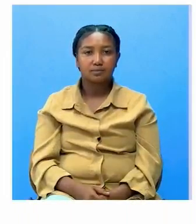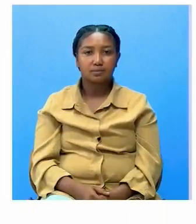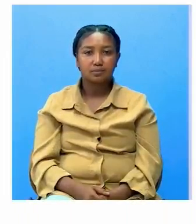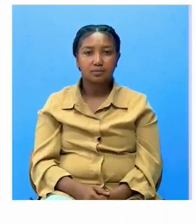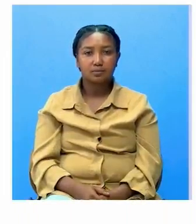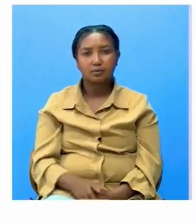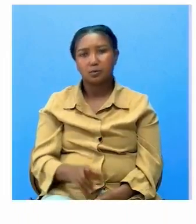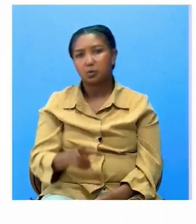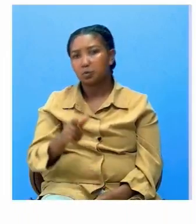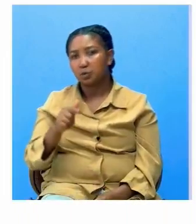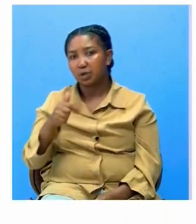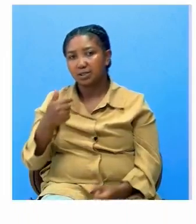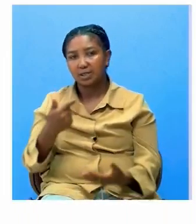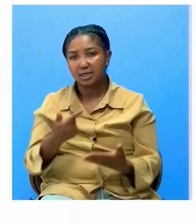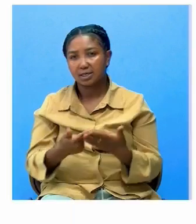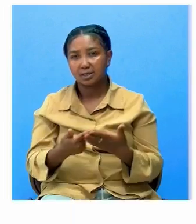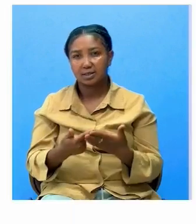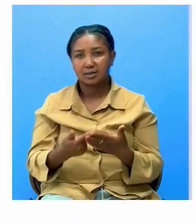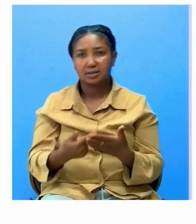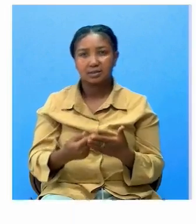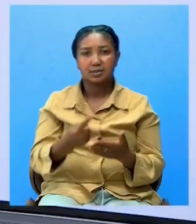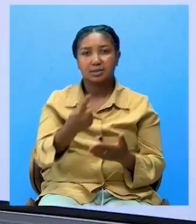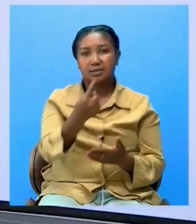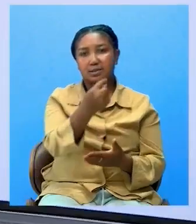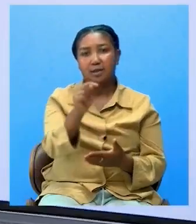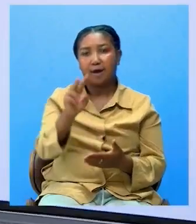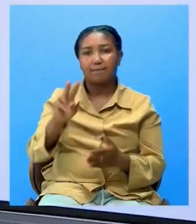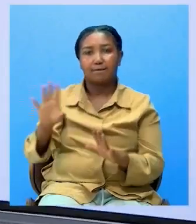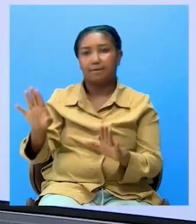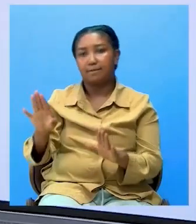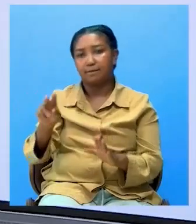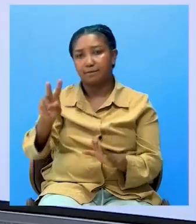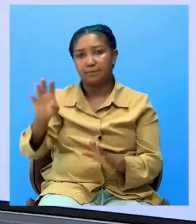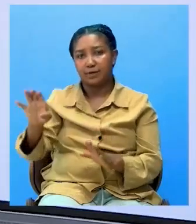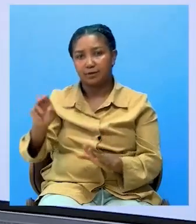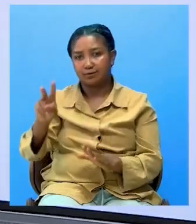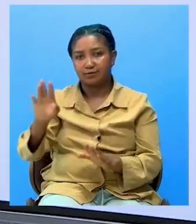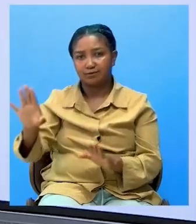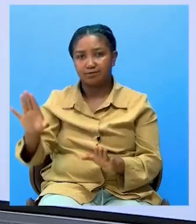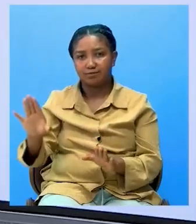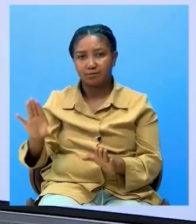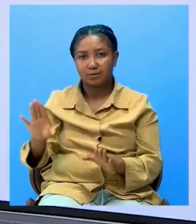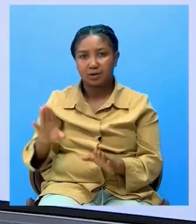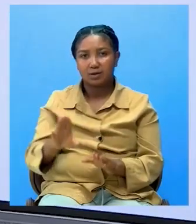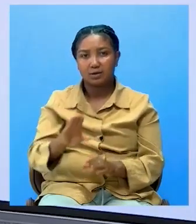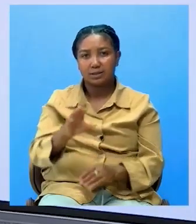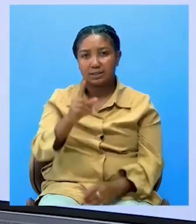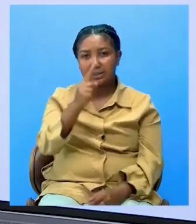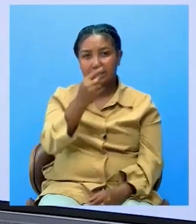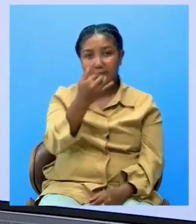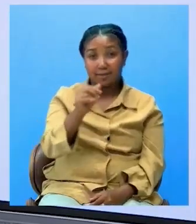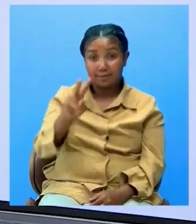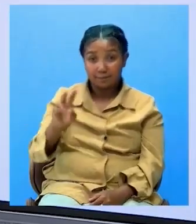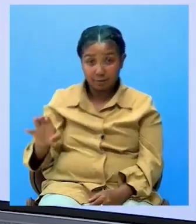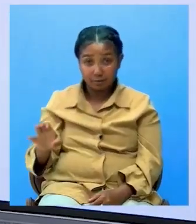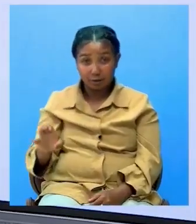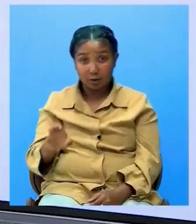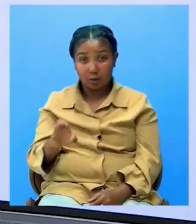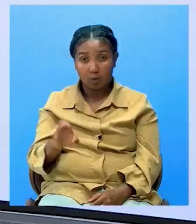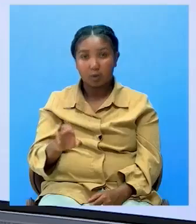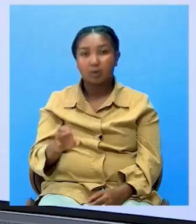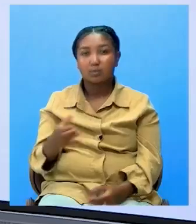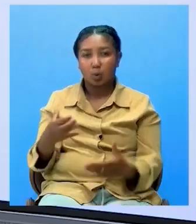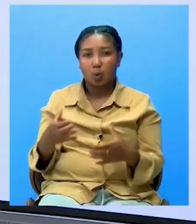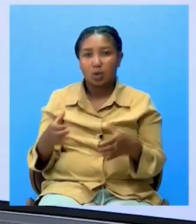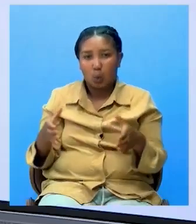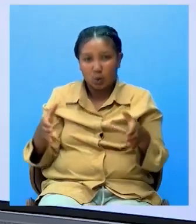We can say here, they have. They have. When we say they have, just we contract